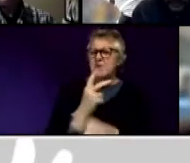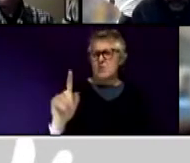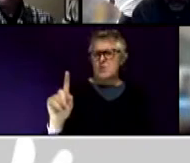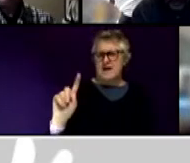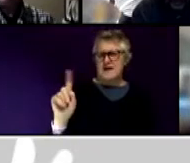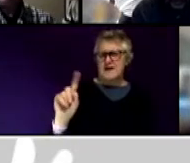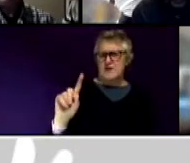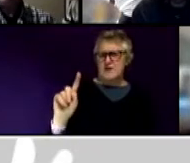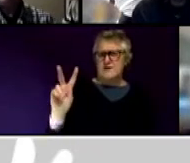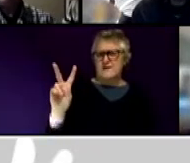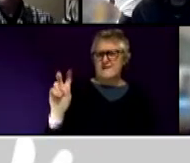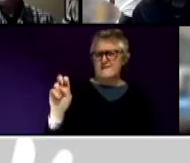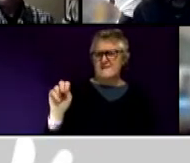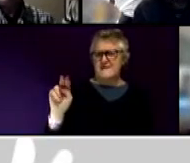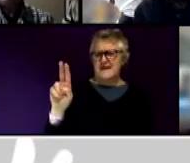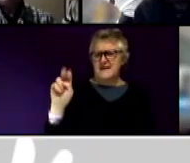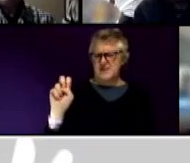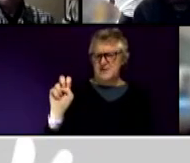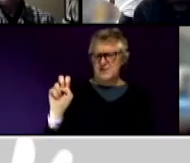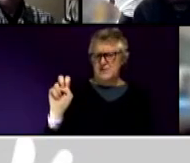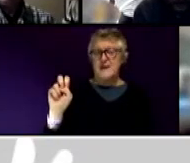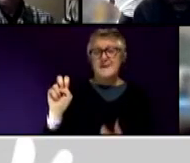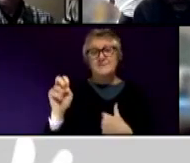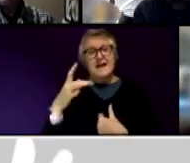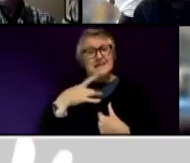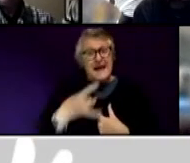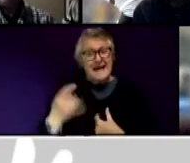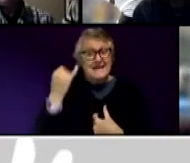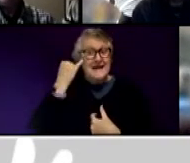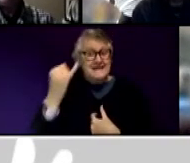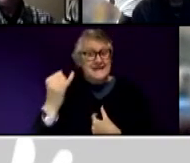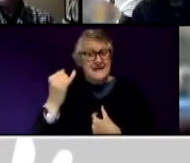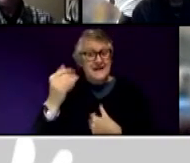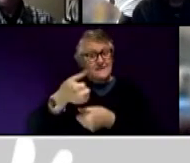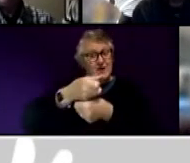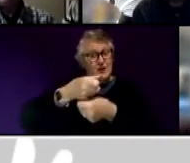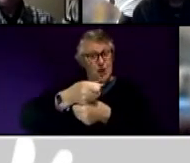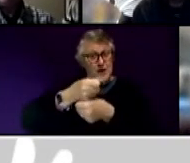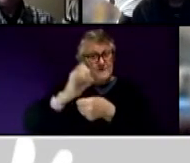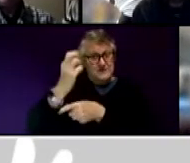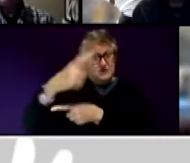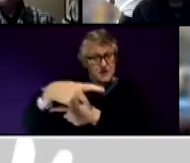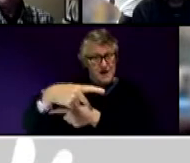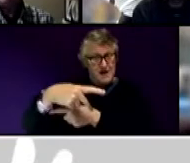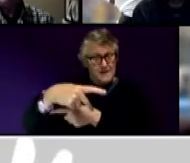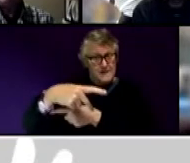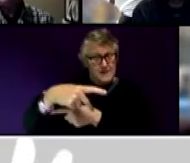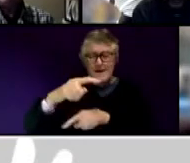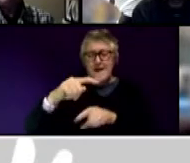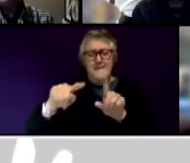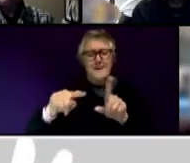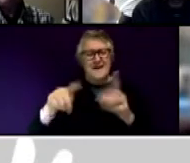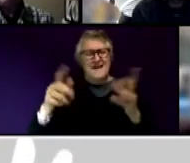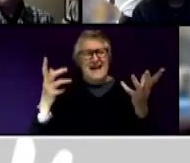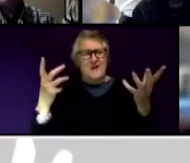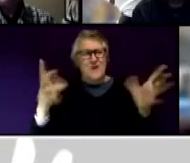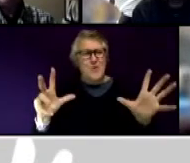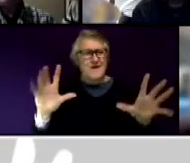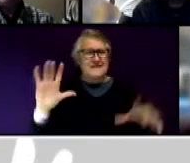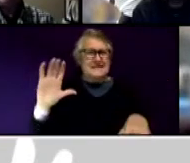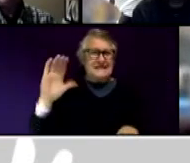idea of coffee shops, but we don't want to seem like we're what is the word I want,